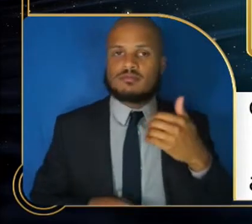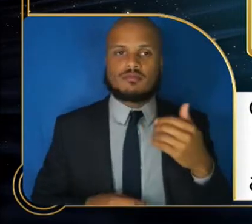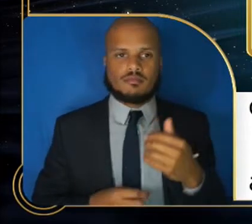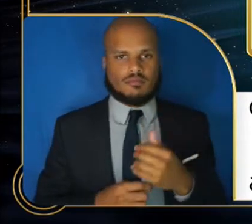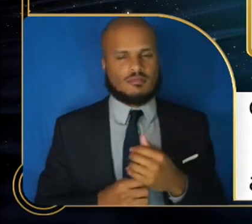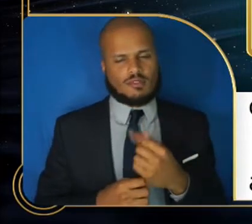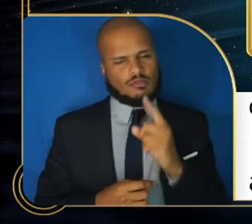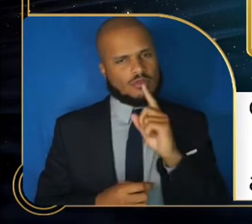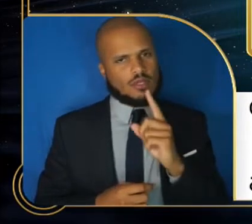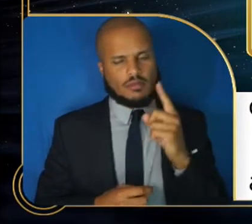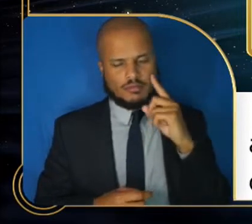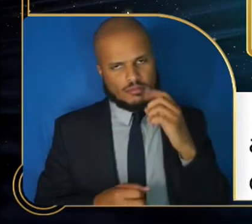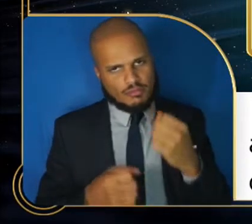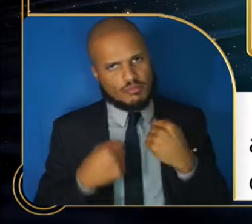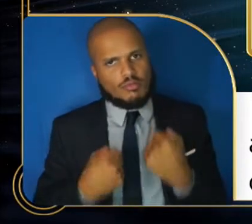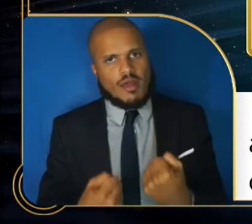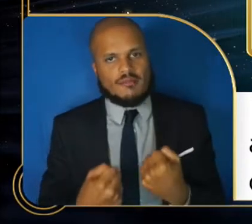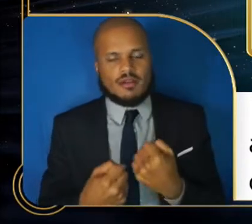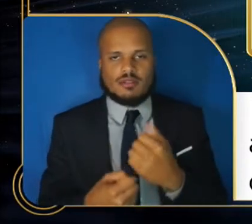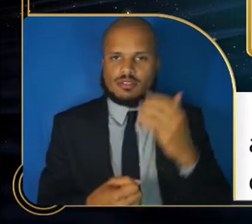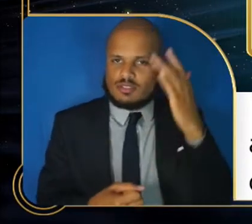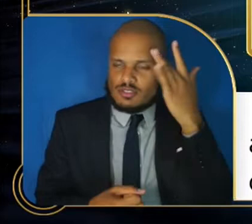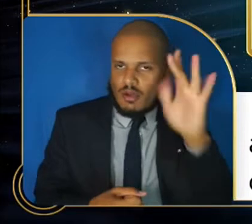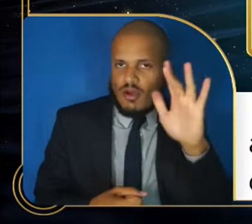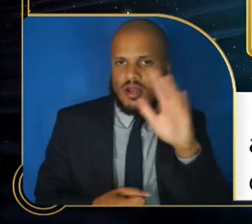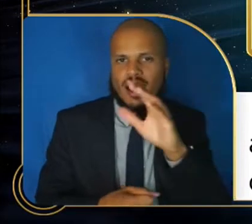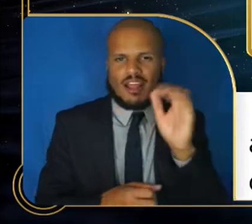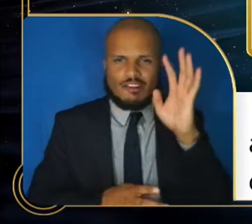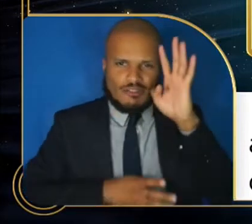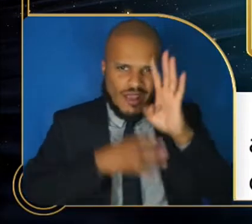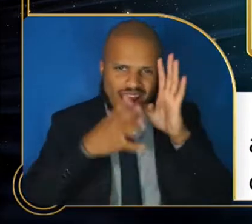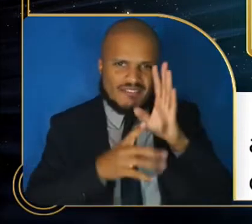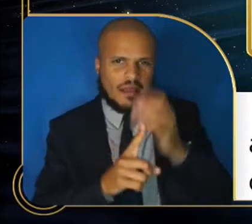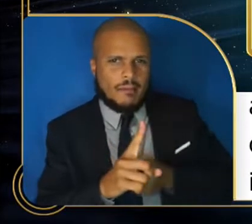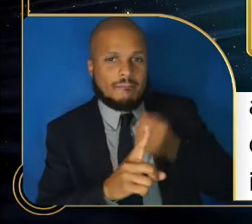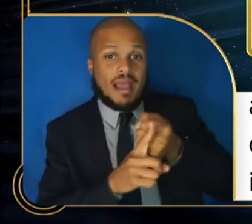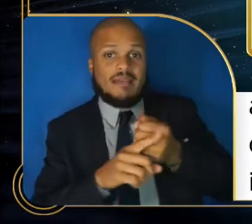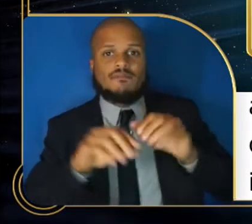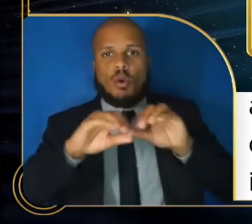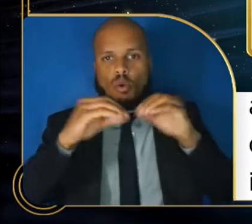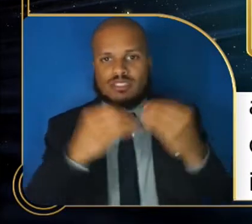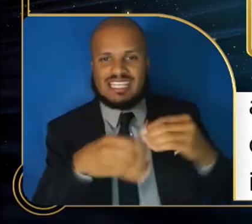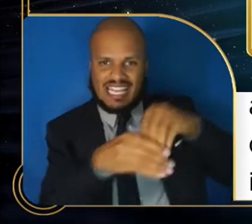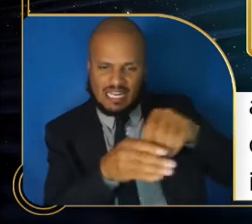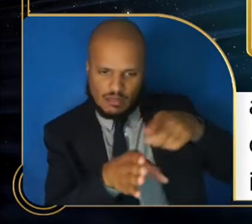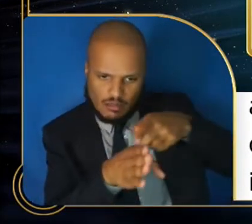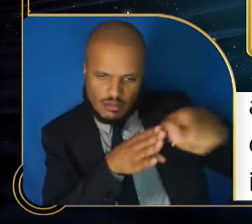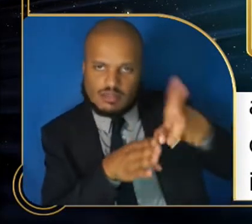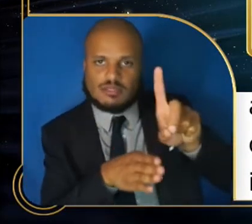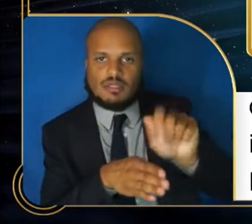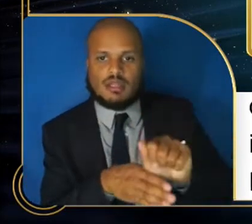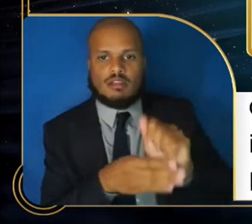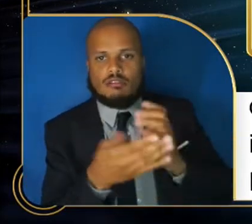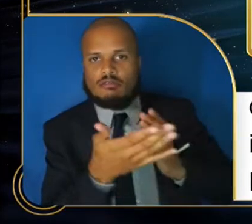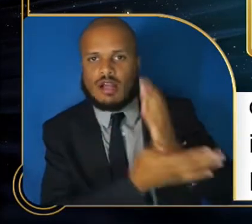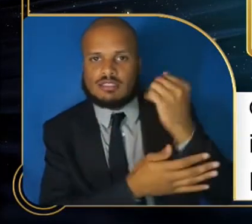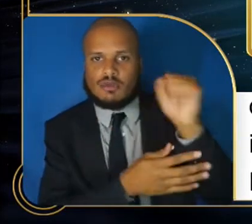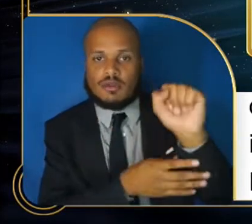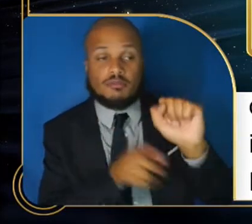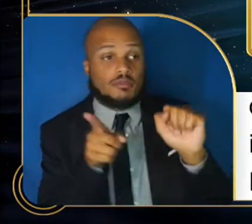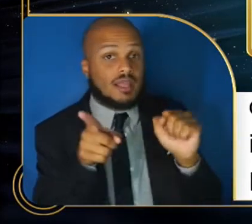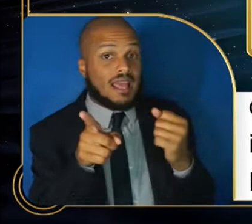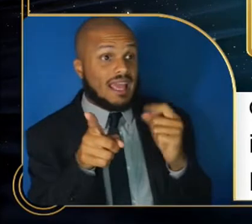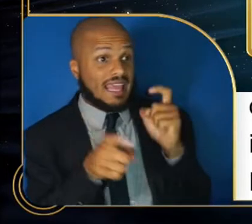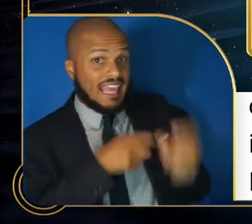bravest, smartest, most creative, and impactful organizations in the disability rights movement. To give is to support